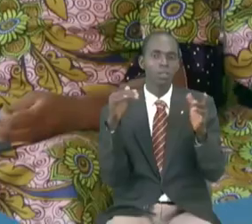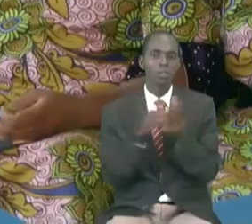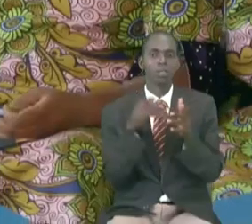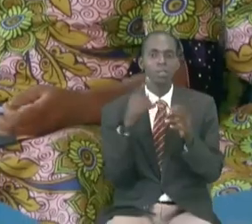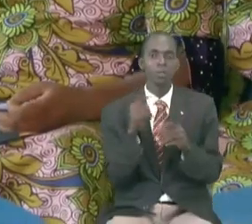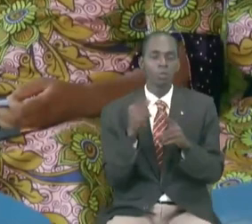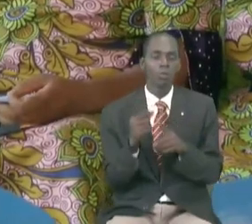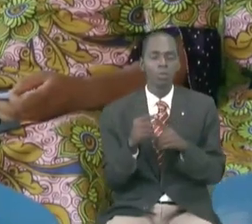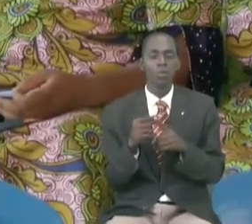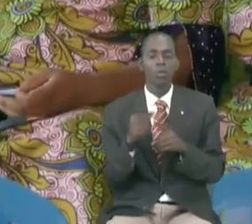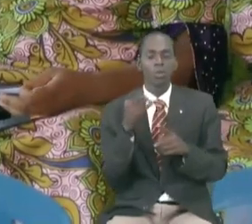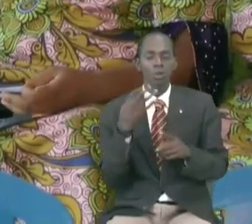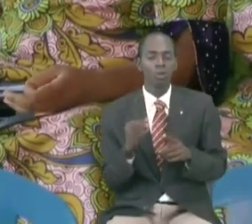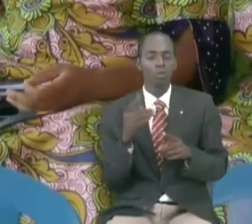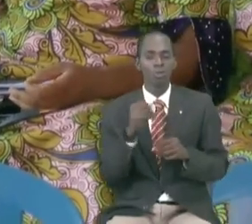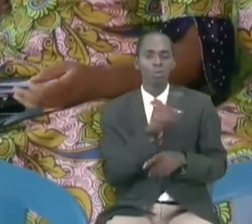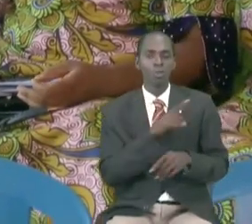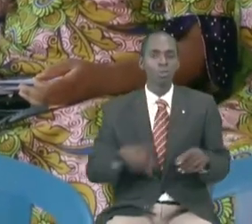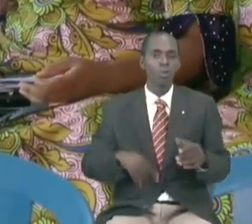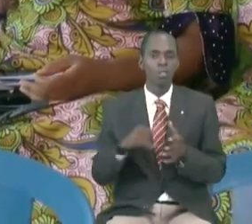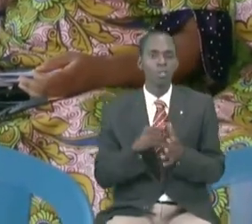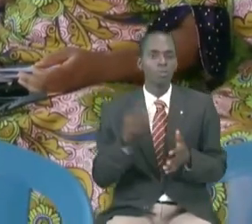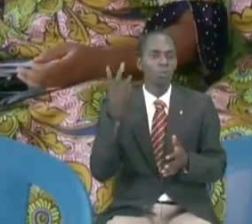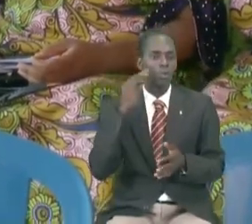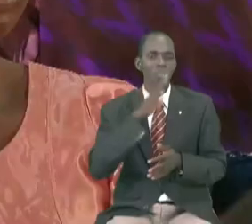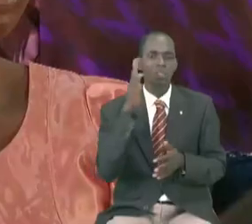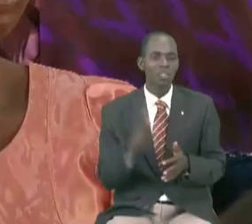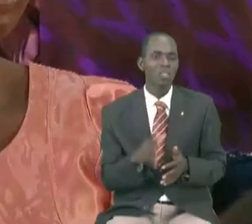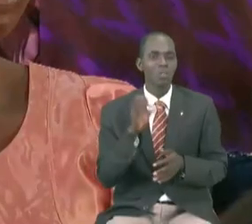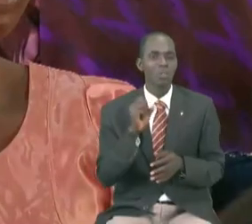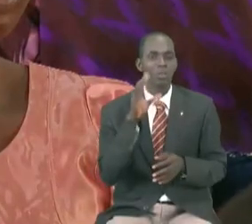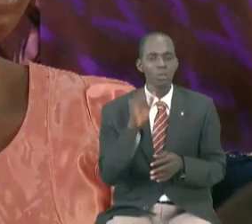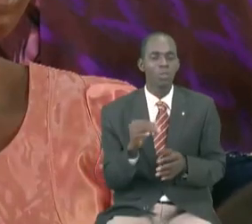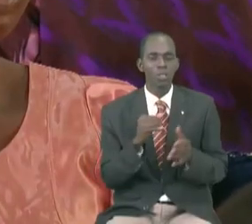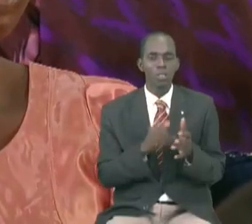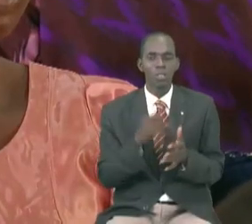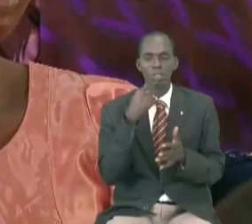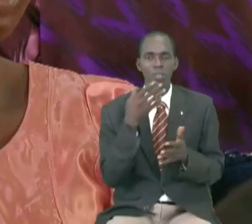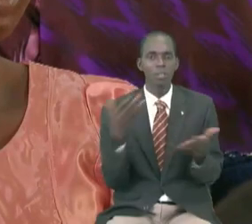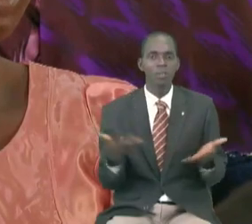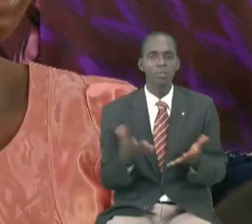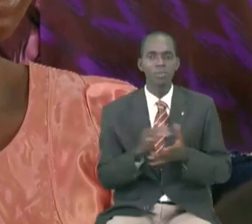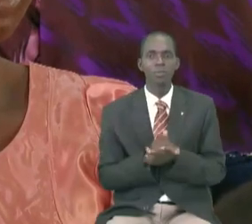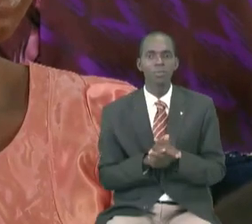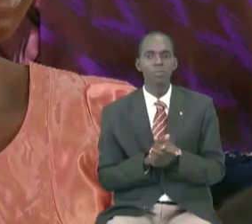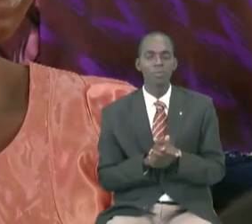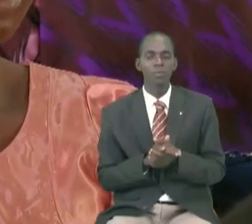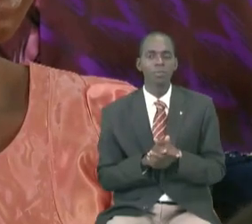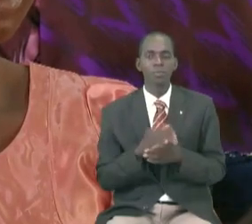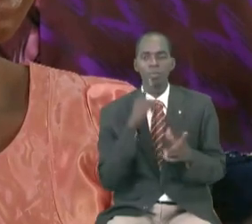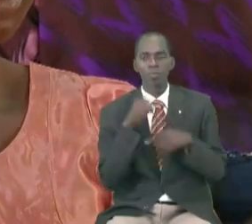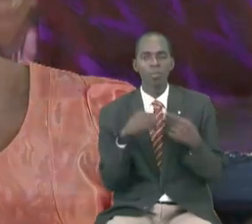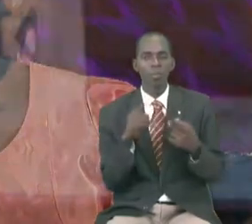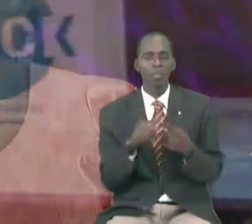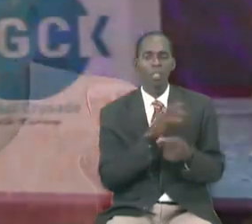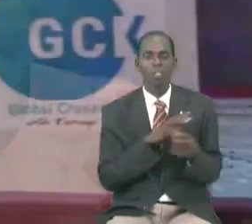protested against Christ because of what he preached, but the disciples never. And then as you come to the Acts of the Apostles,